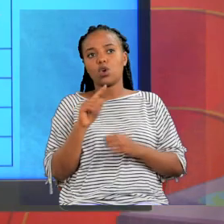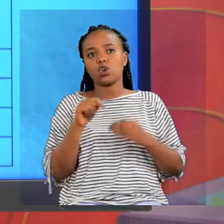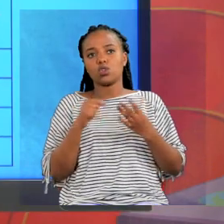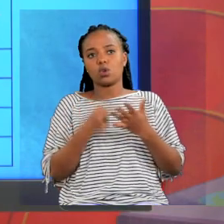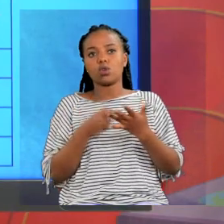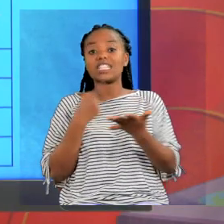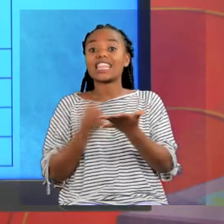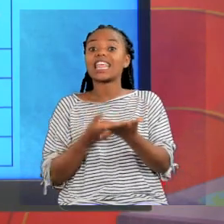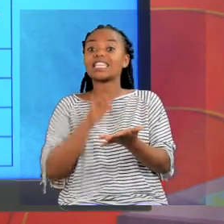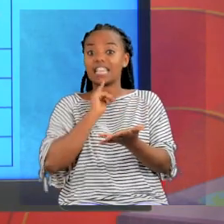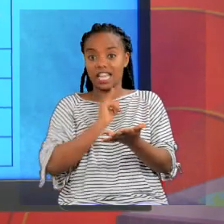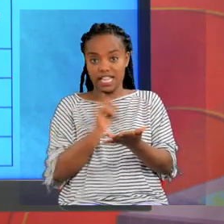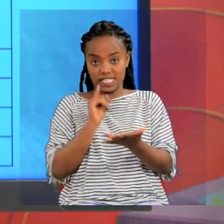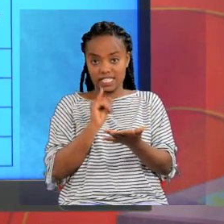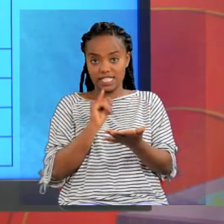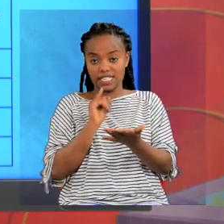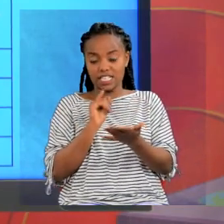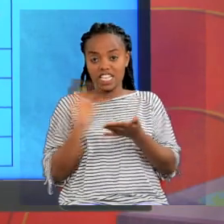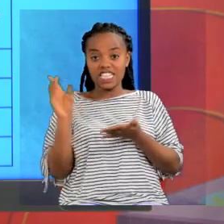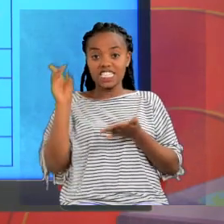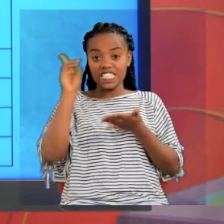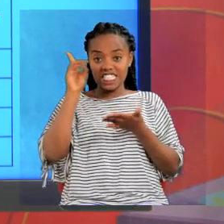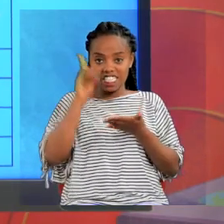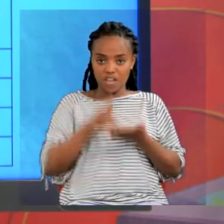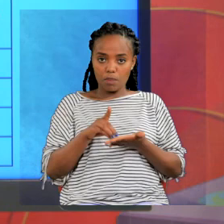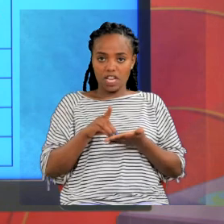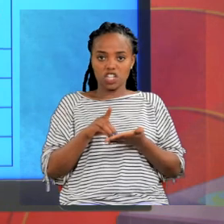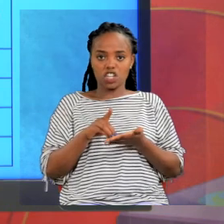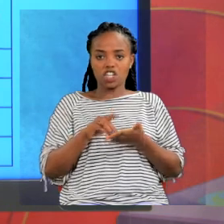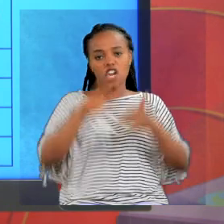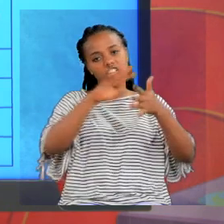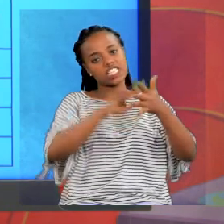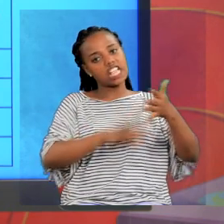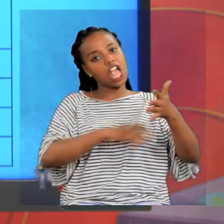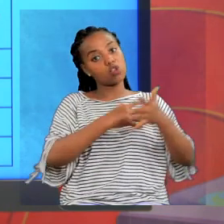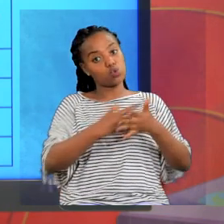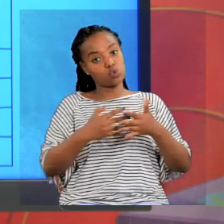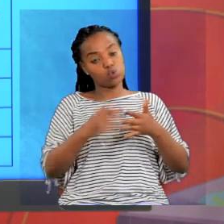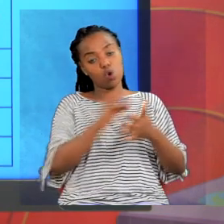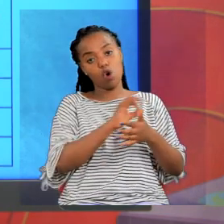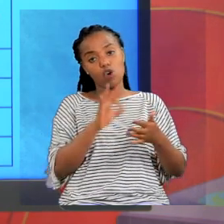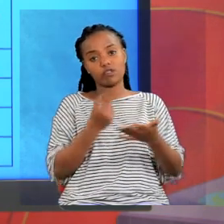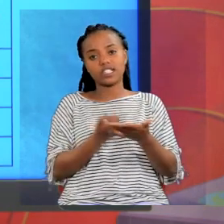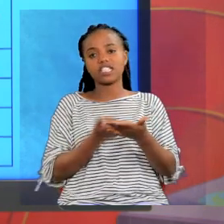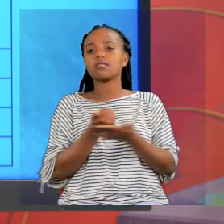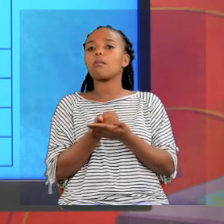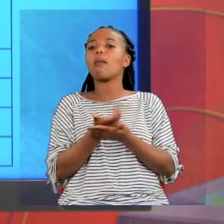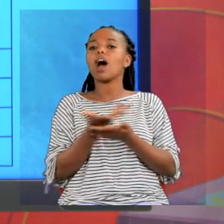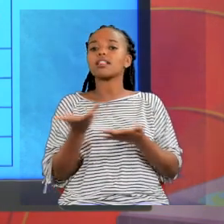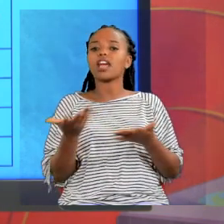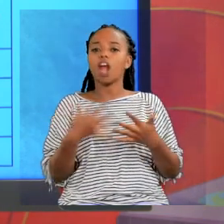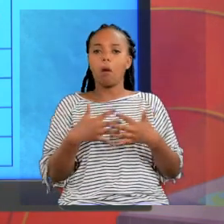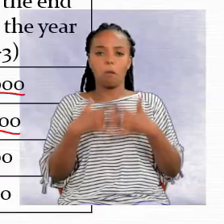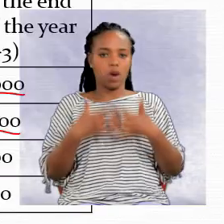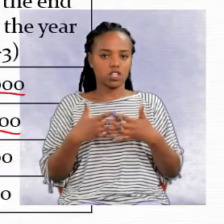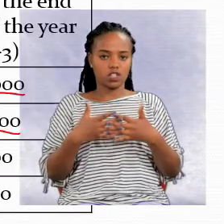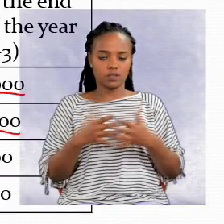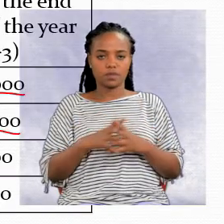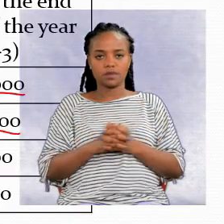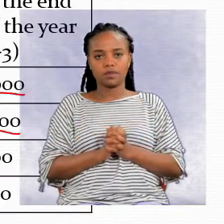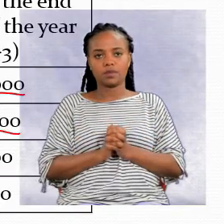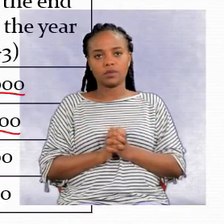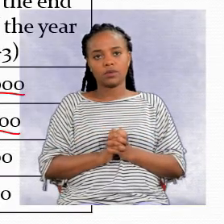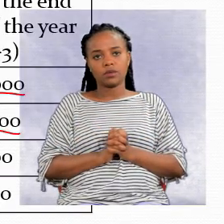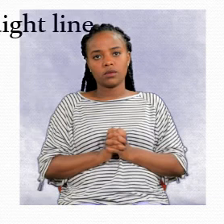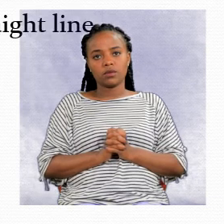250. Therefore, this is a depreciation schedule of this material. So this is it.